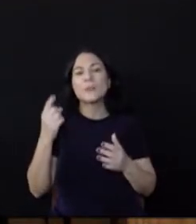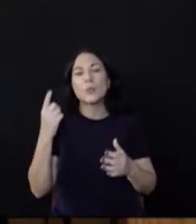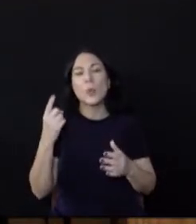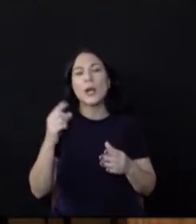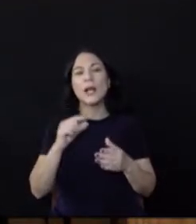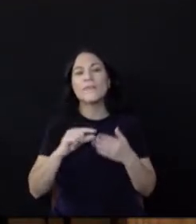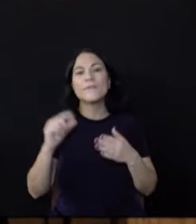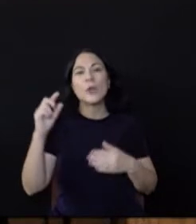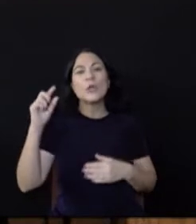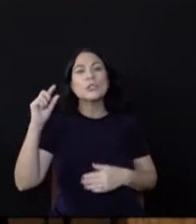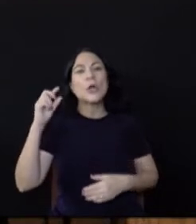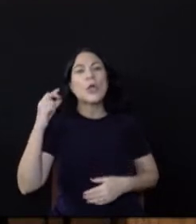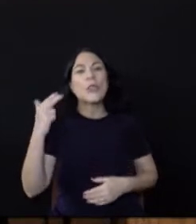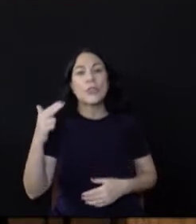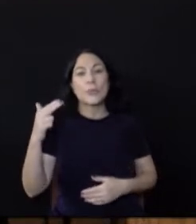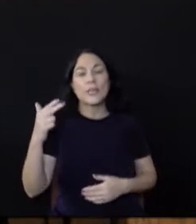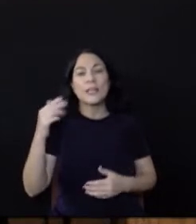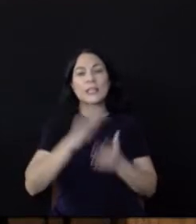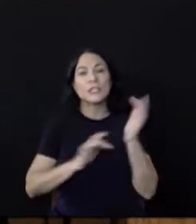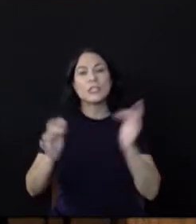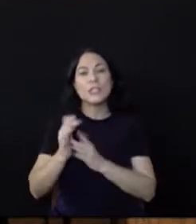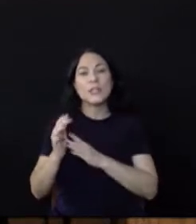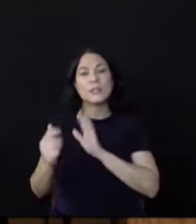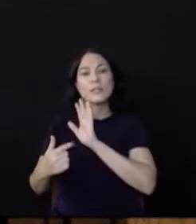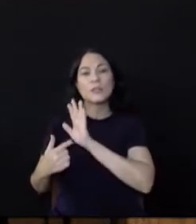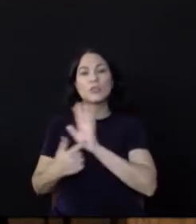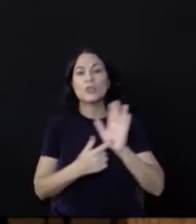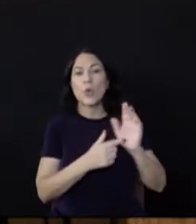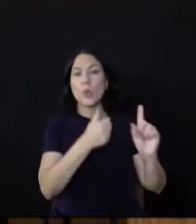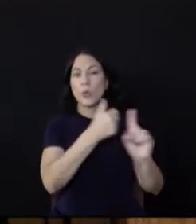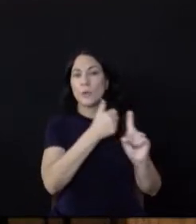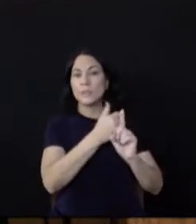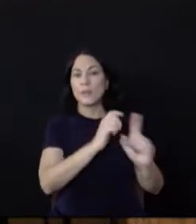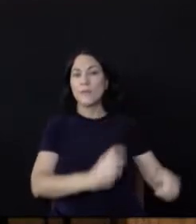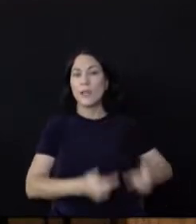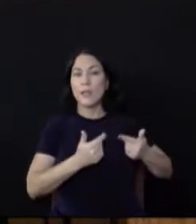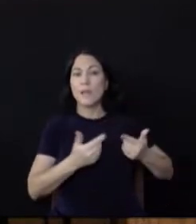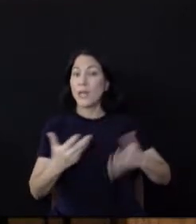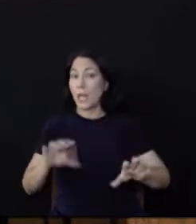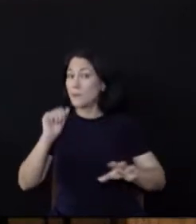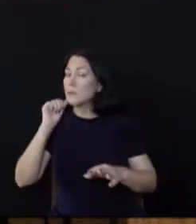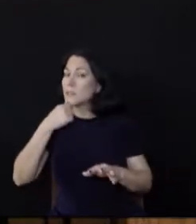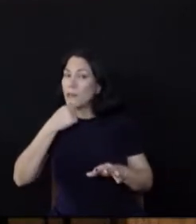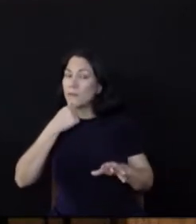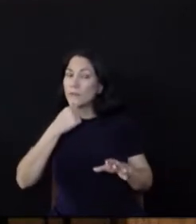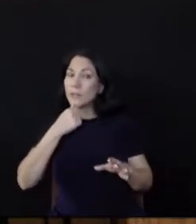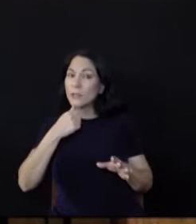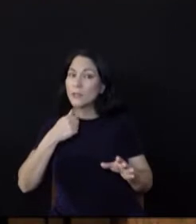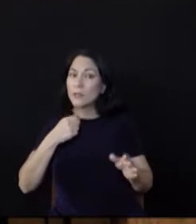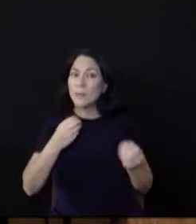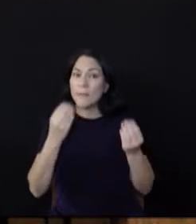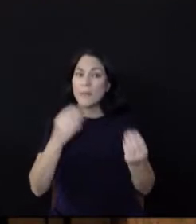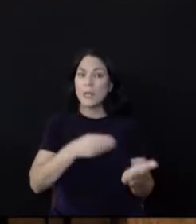presented himself alive to his disciples after his suffering by many proofs.